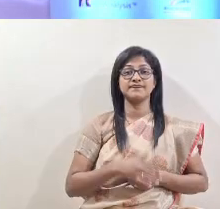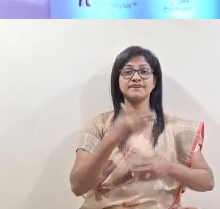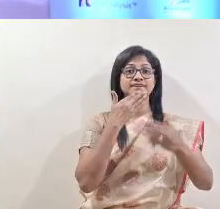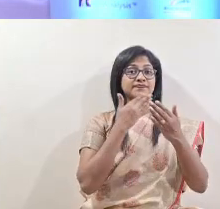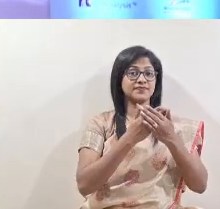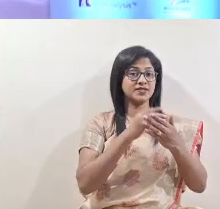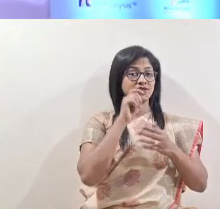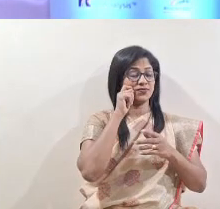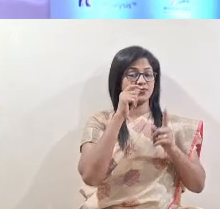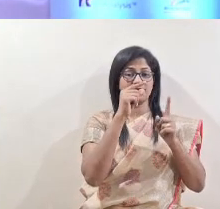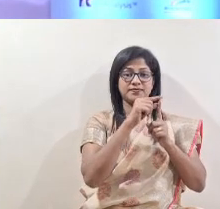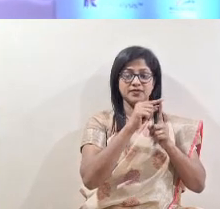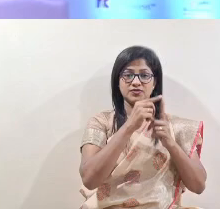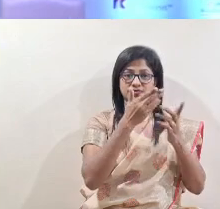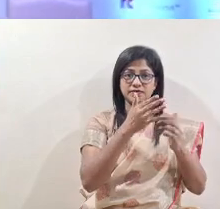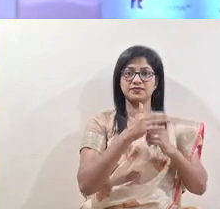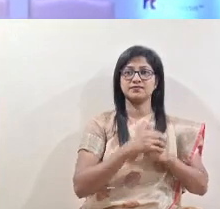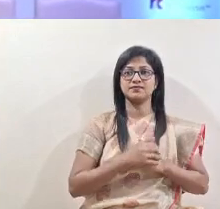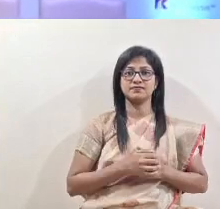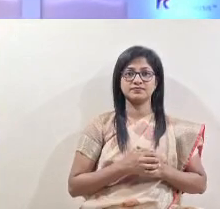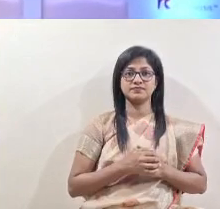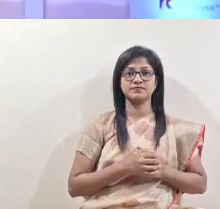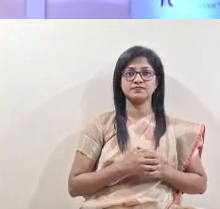Thank you, Mr. Prajwal.